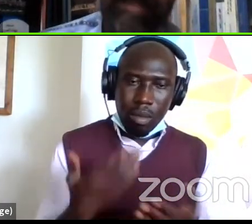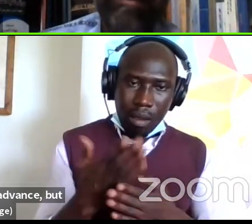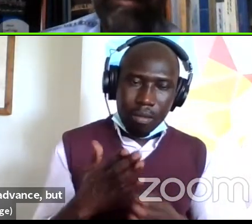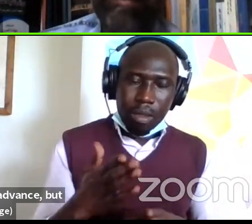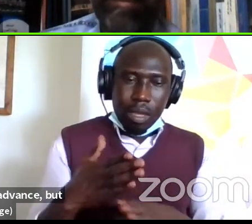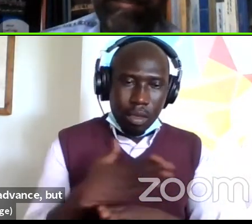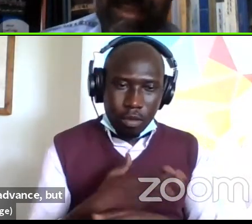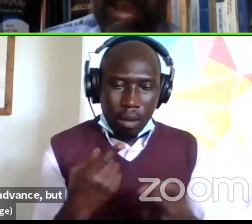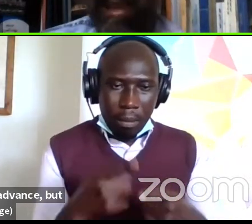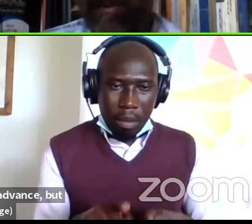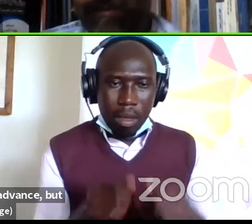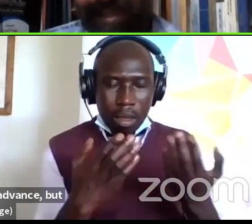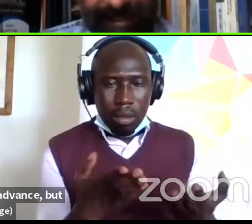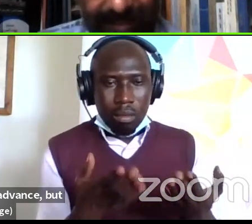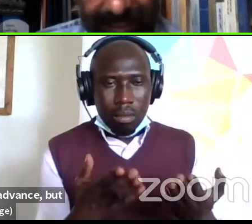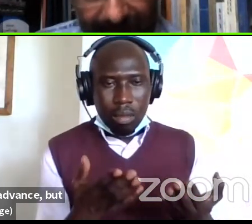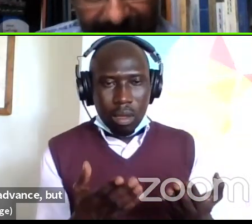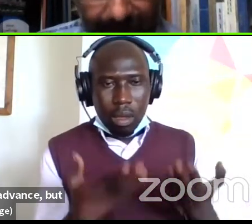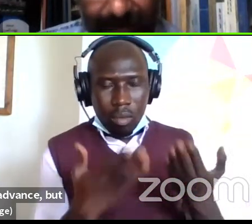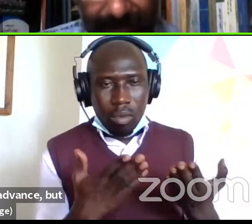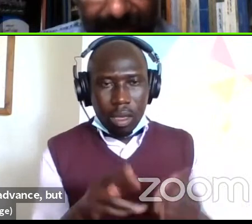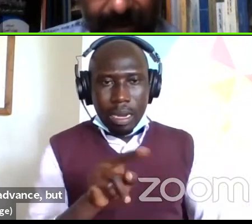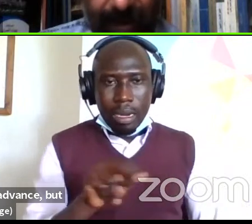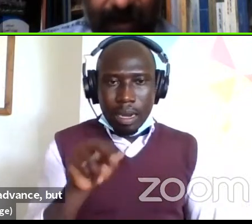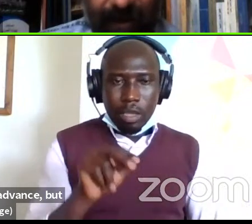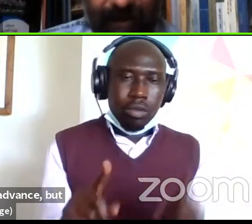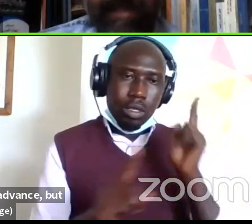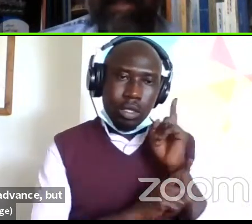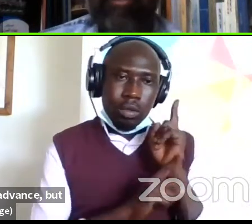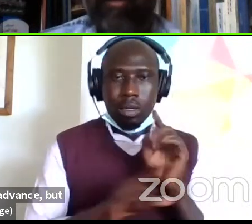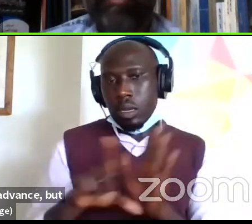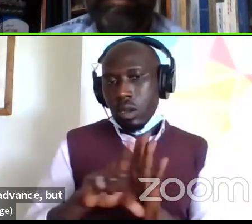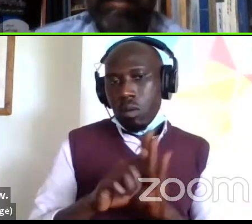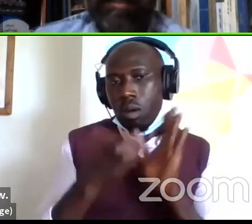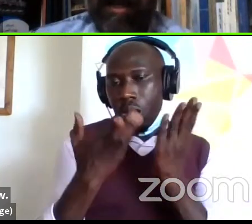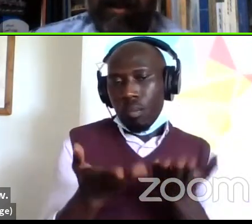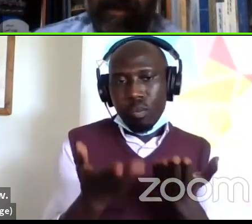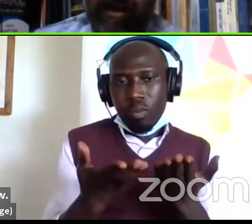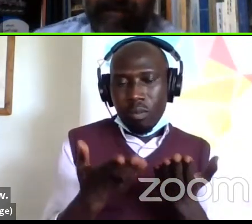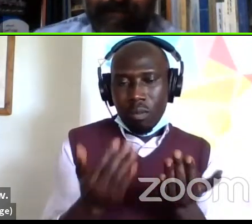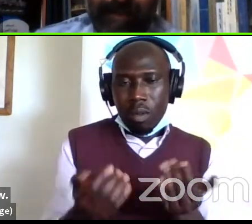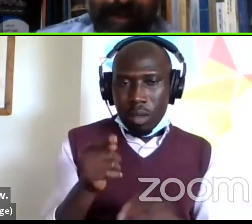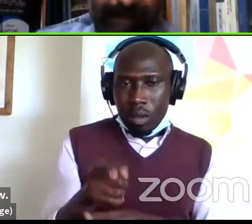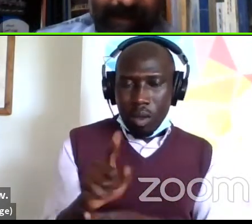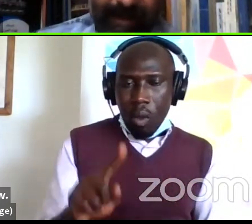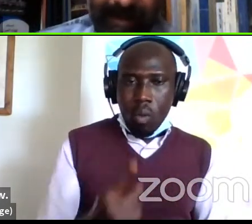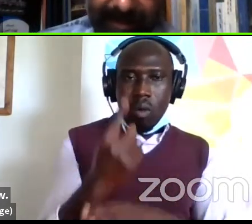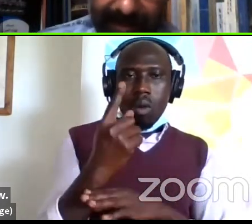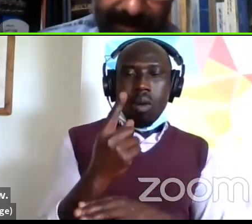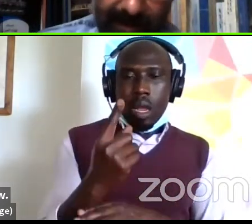But they have a national security law. So this is one of